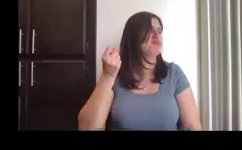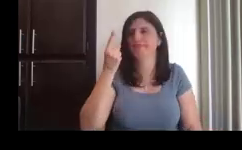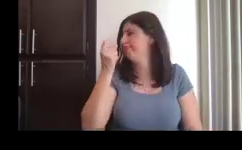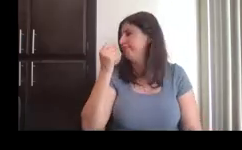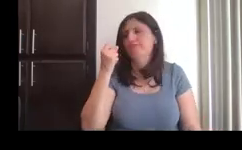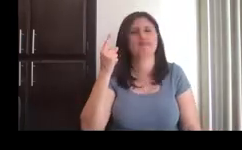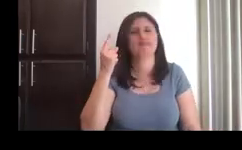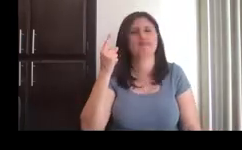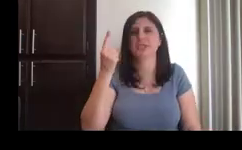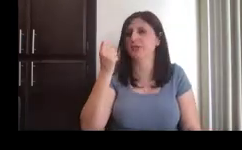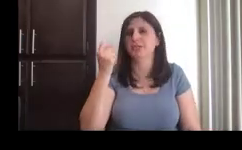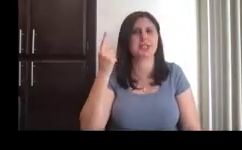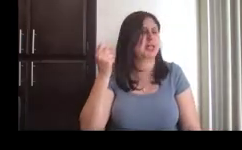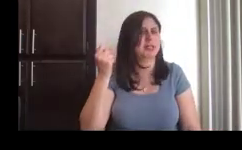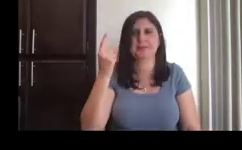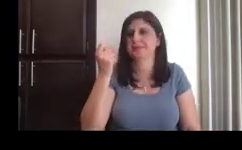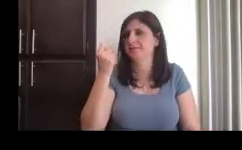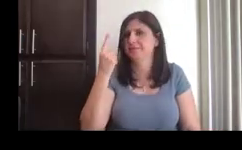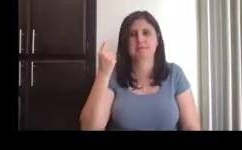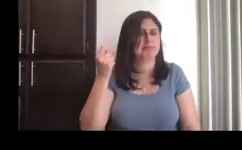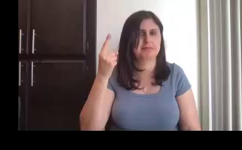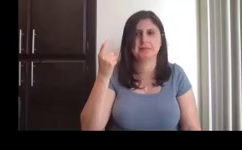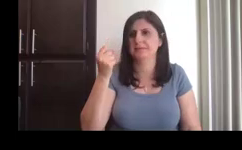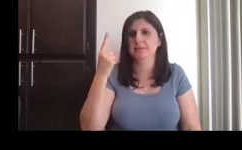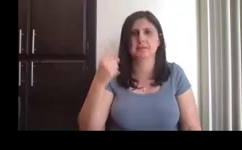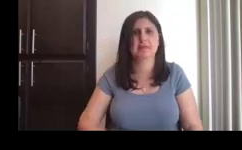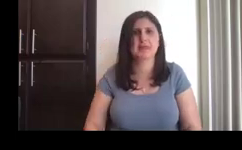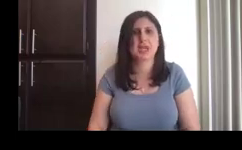Sign, don't understand.